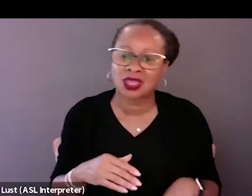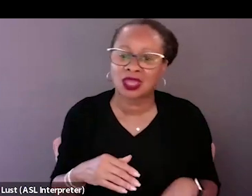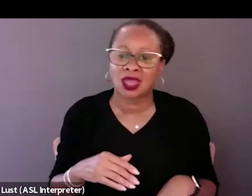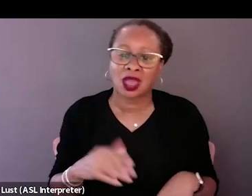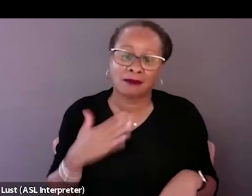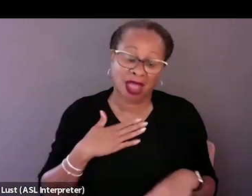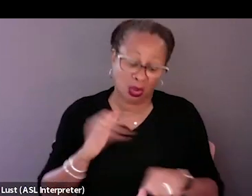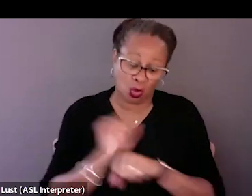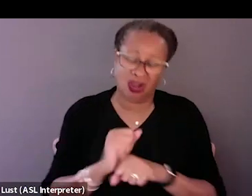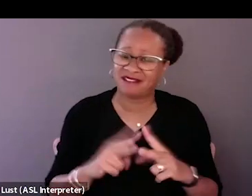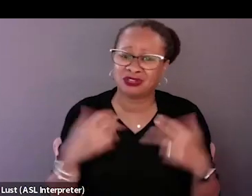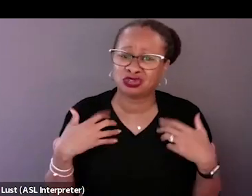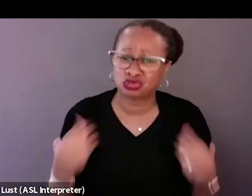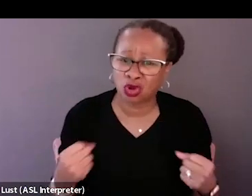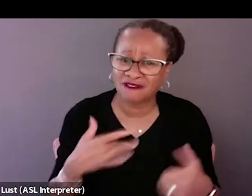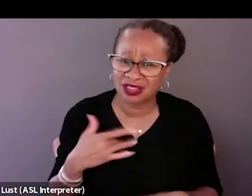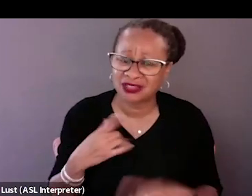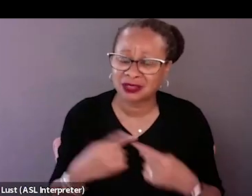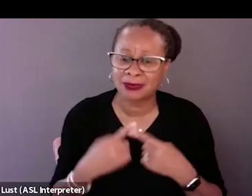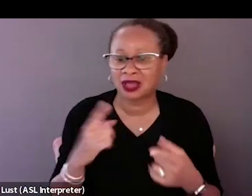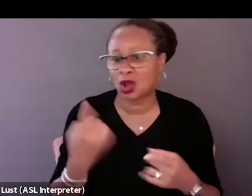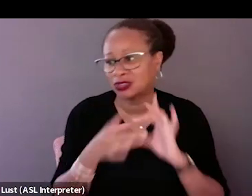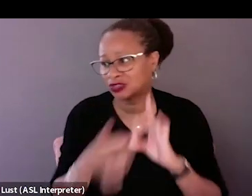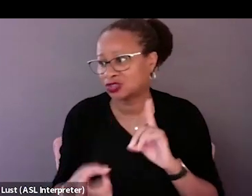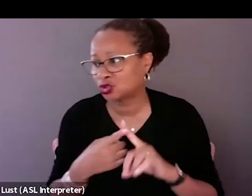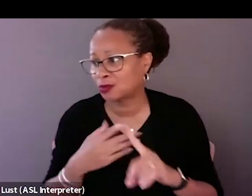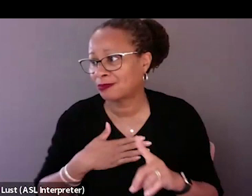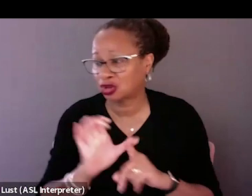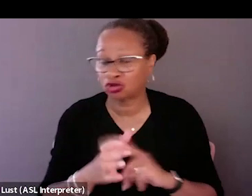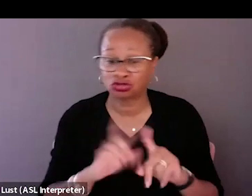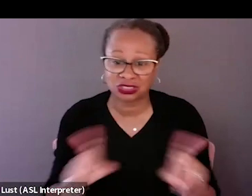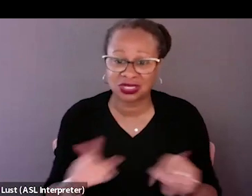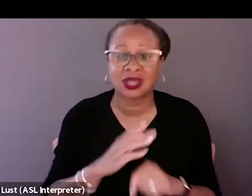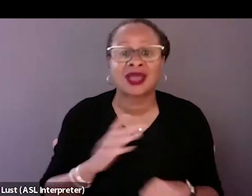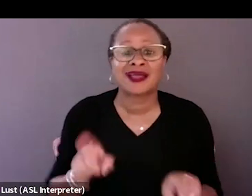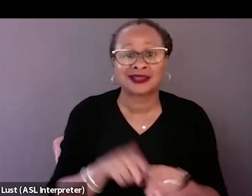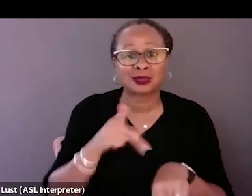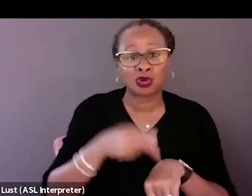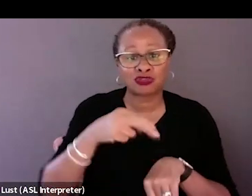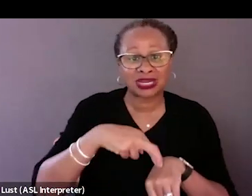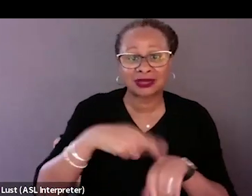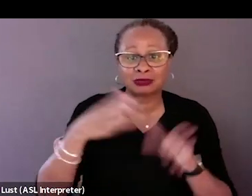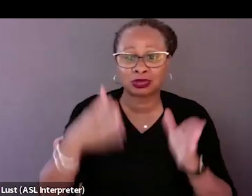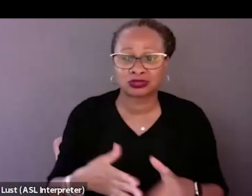is always in some way related to my cultural difference, my being Puerto Rican,